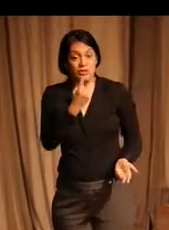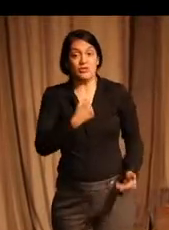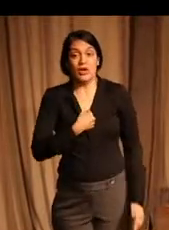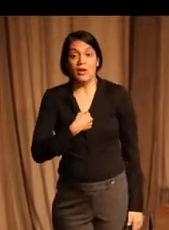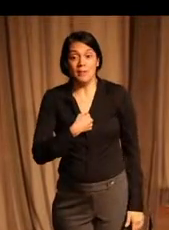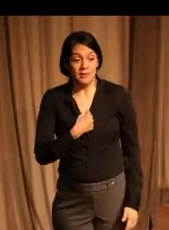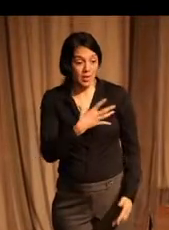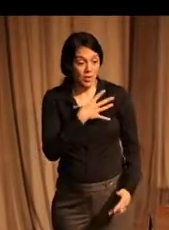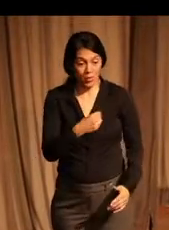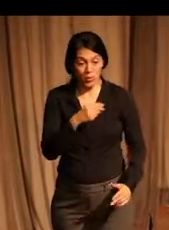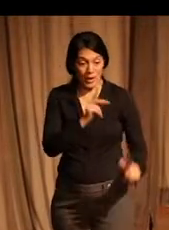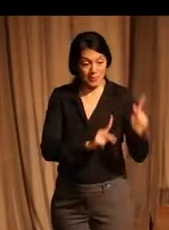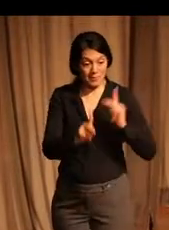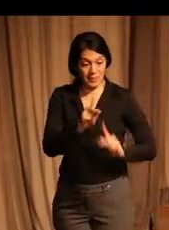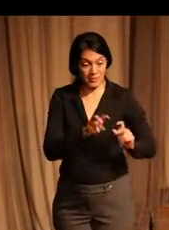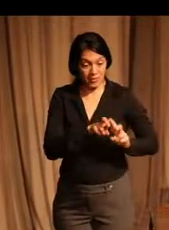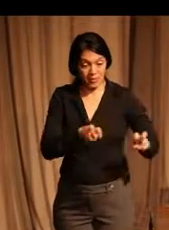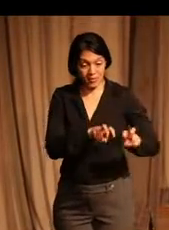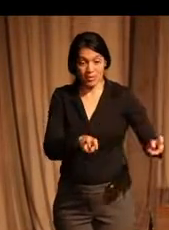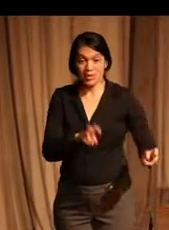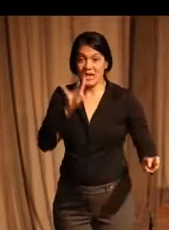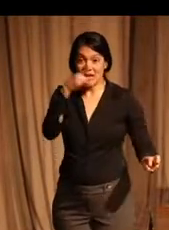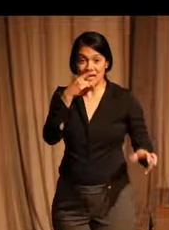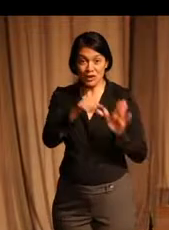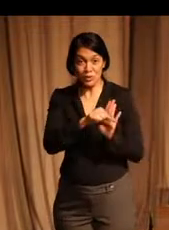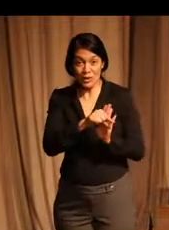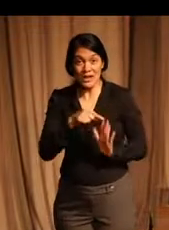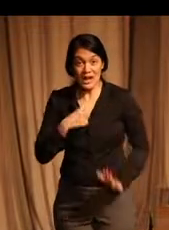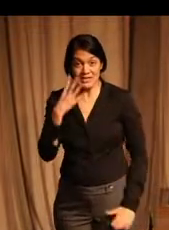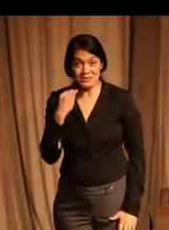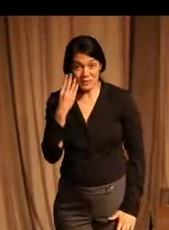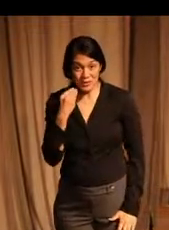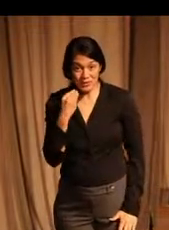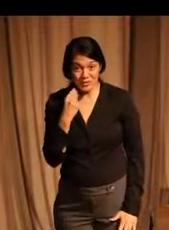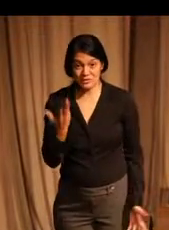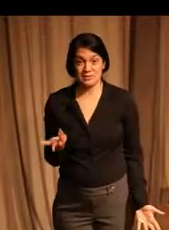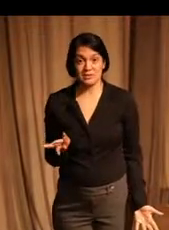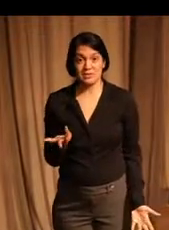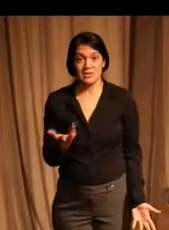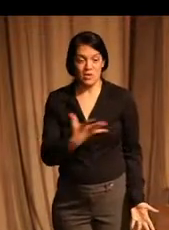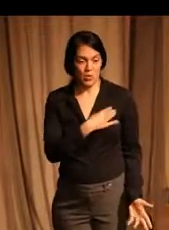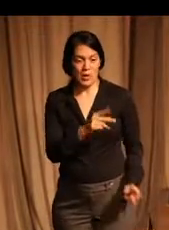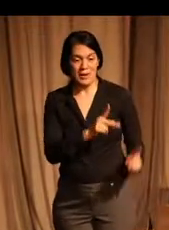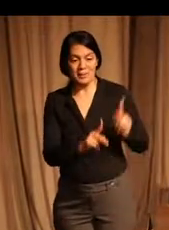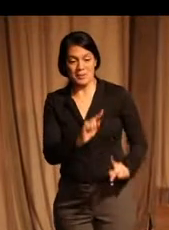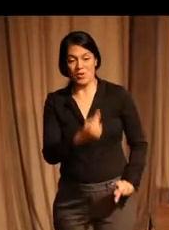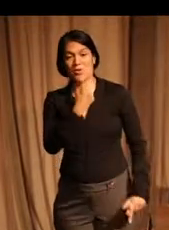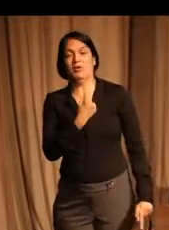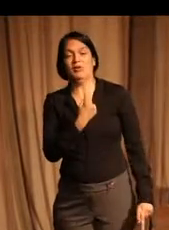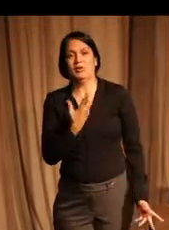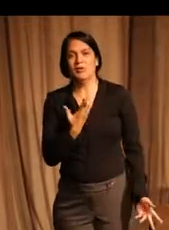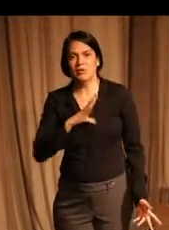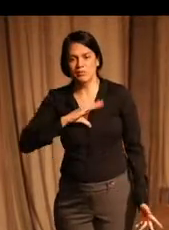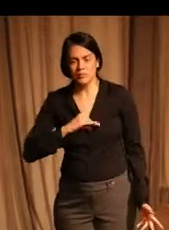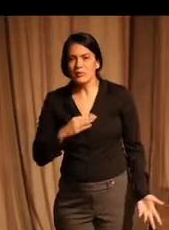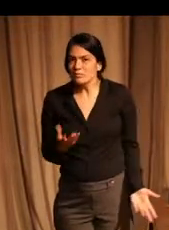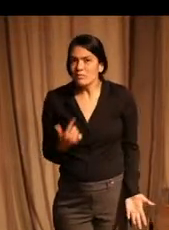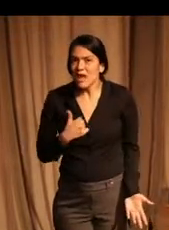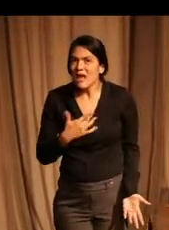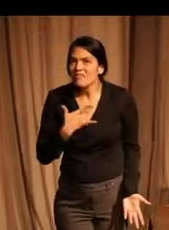of white people. That was very uncomfortable as an eighth grader to have to say nigger in front of a bunch of white people, you know?